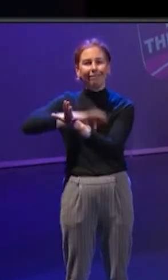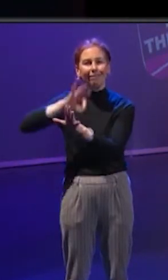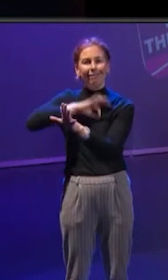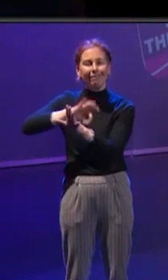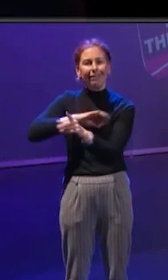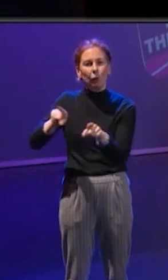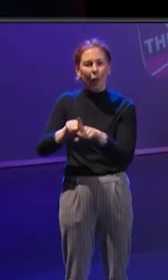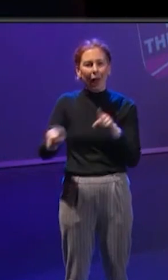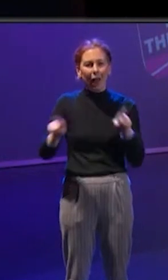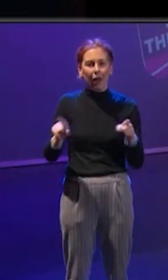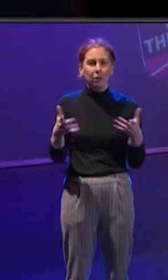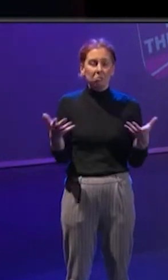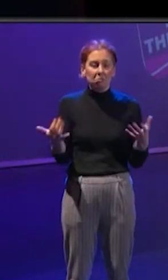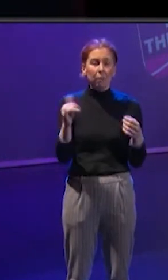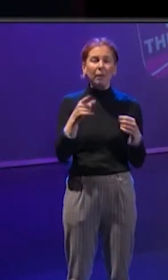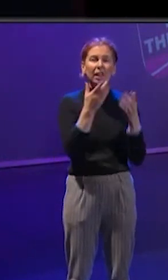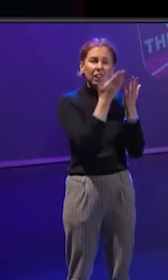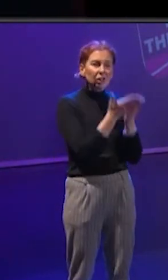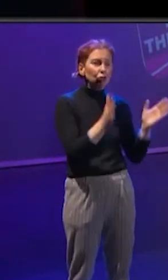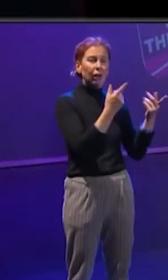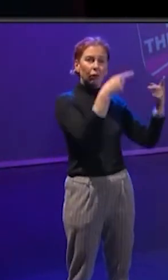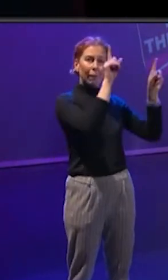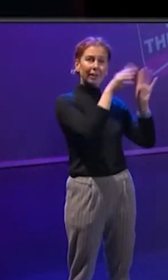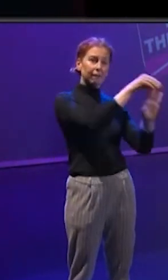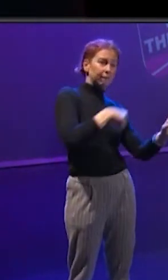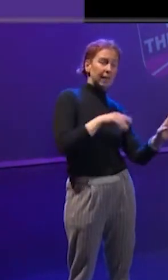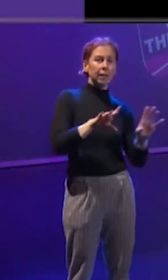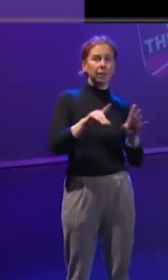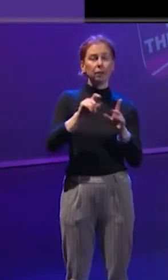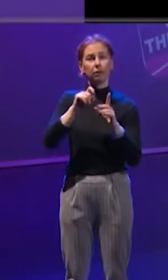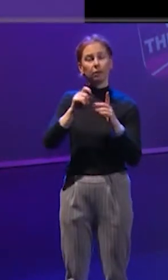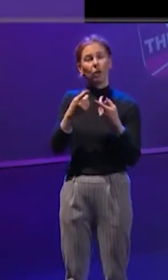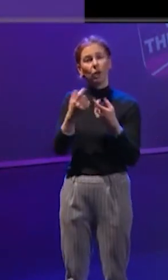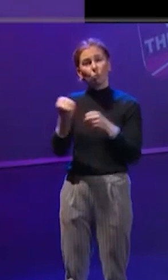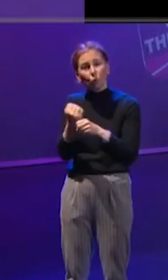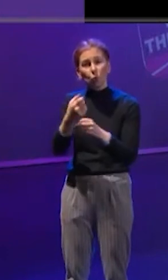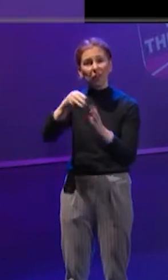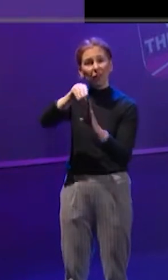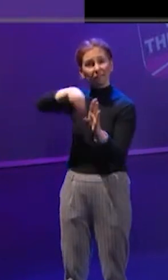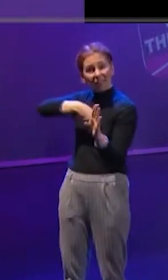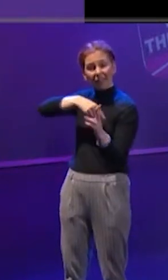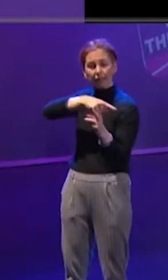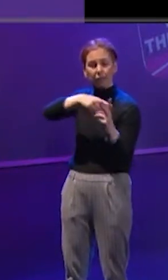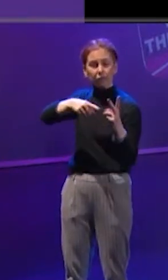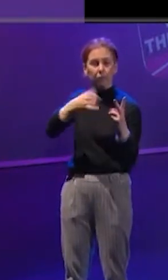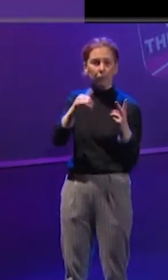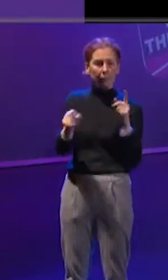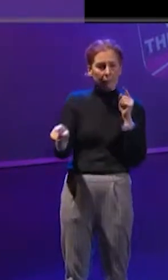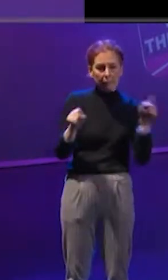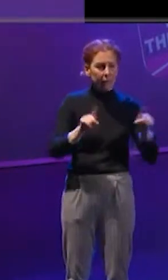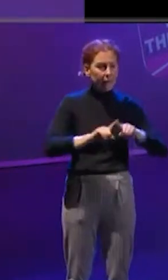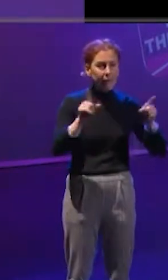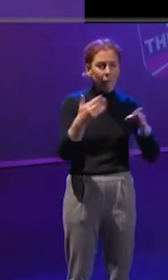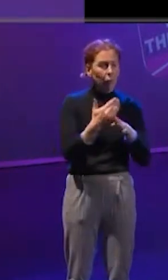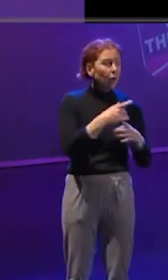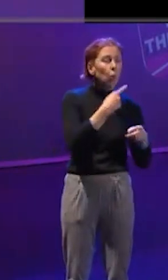general management earlier. Maybe you've got a producer fee and a general management fee, the general management fee being something that, like, for the work that you're putting in